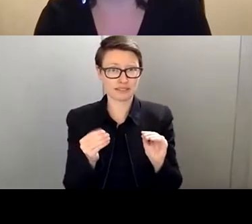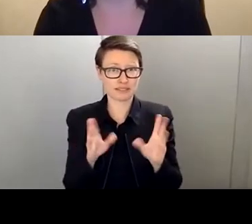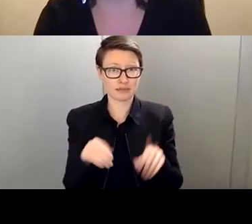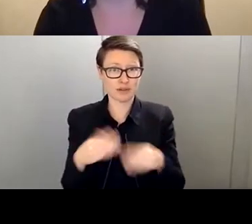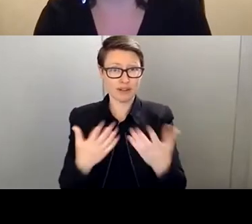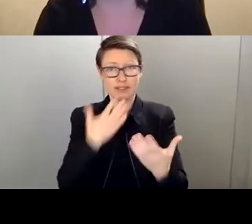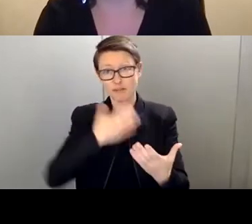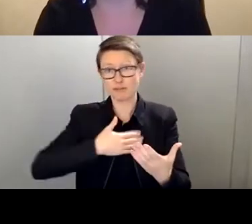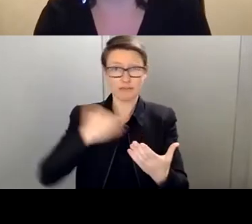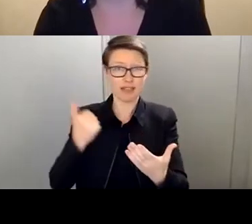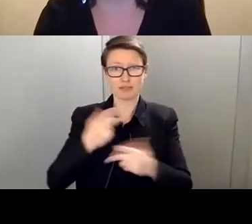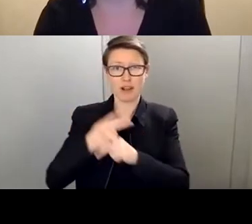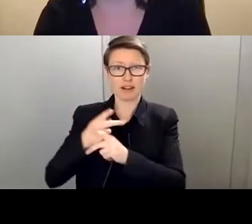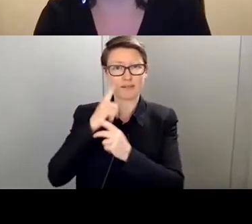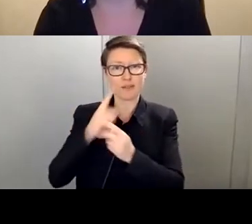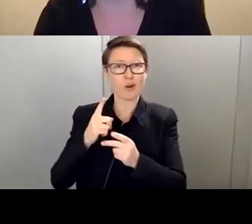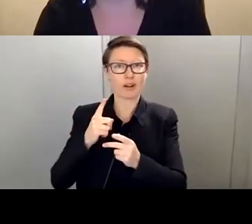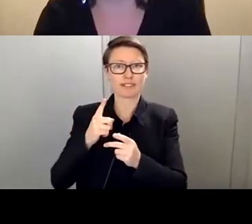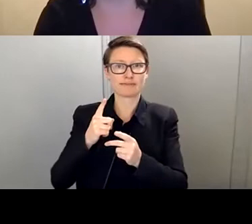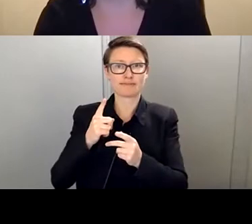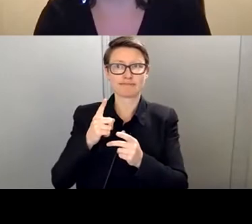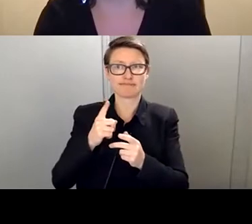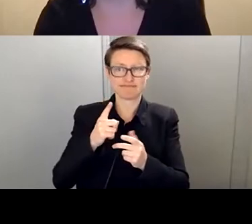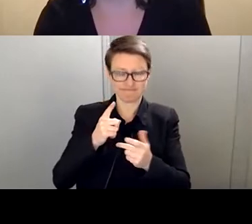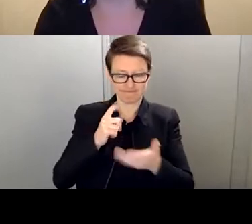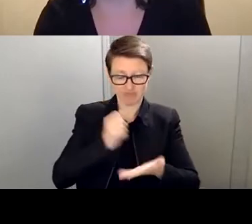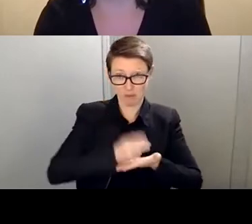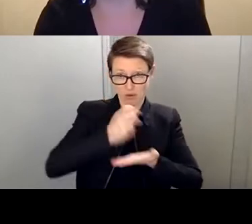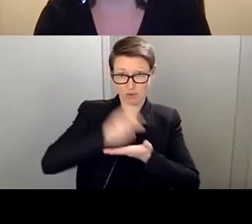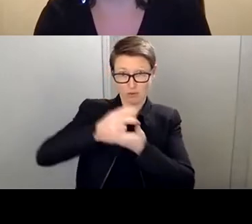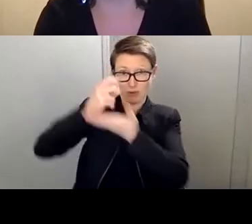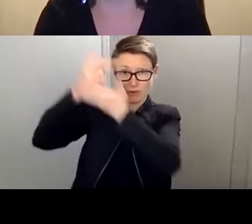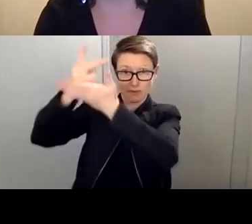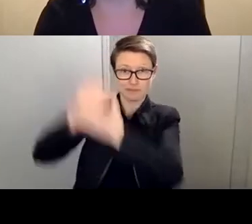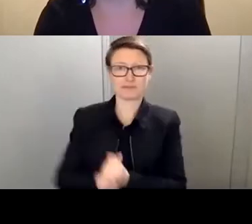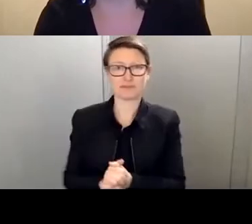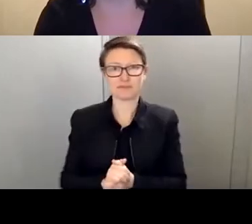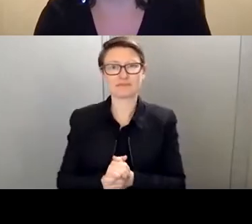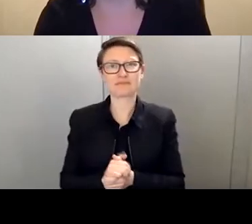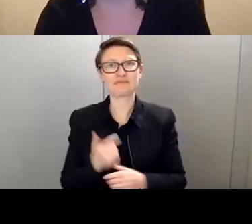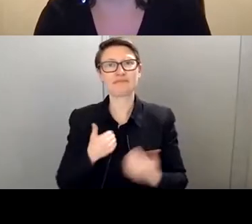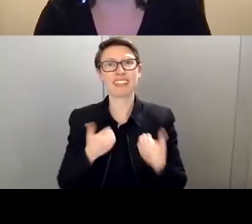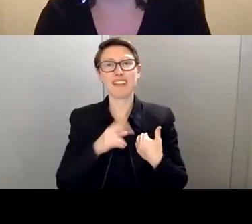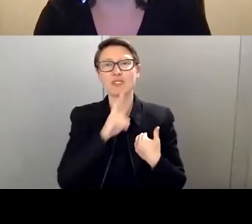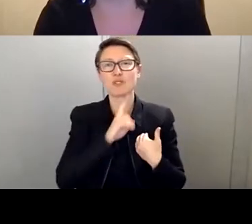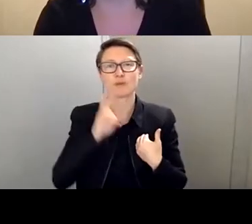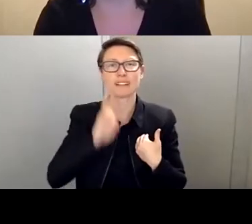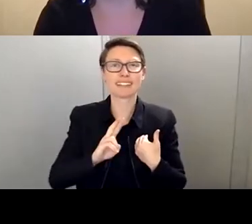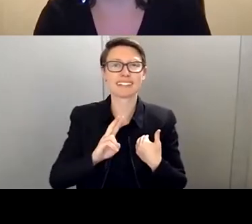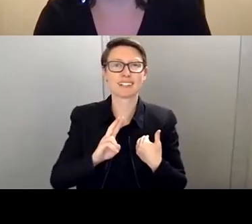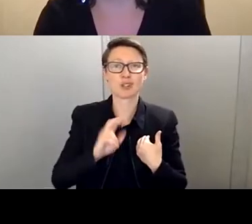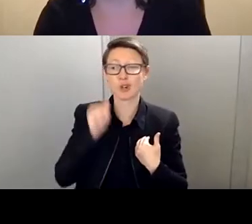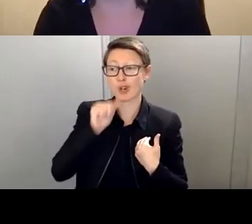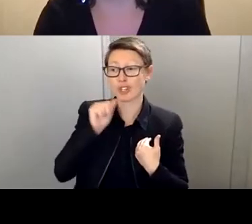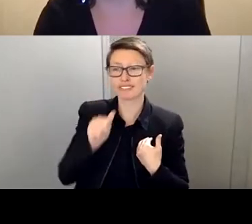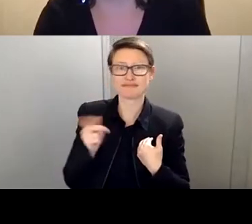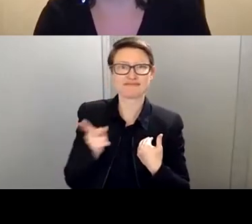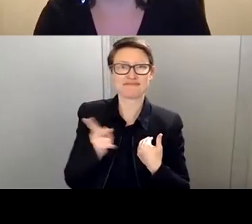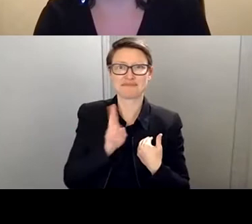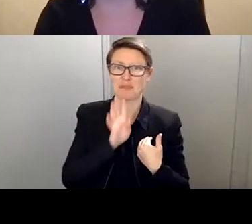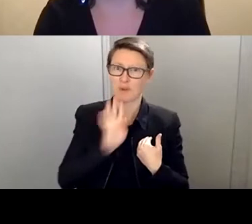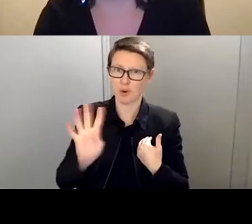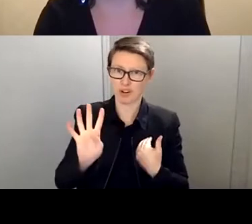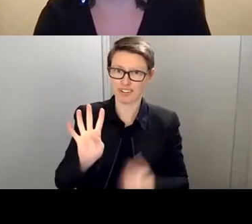them to screen. You know, my kids, I have twin 4-year-old girls, and I could not be more happy that